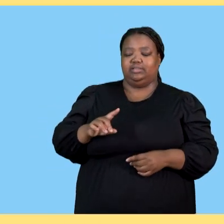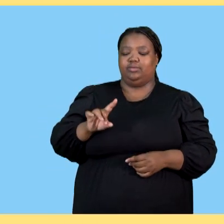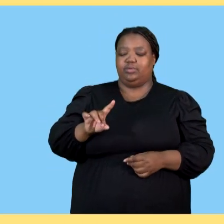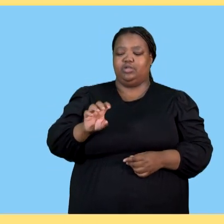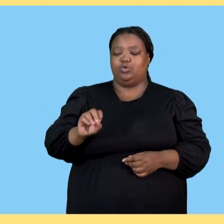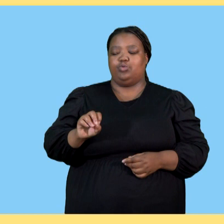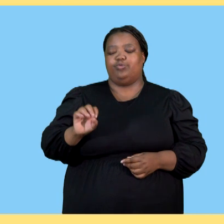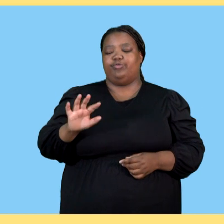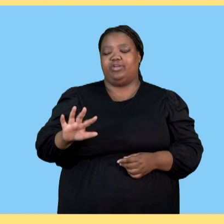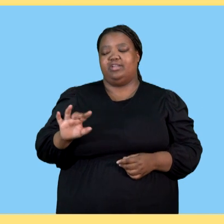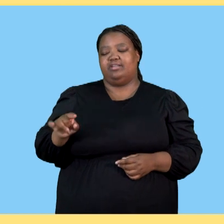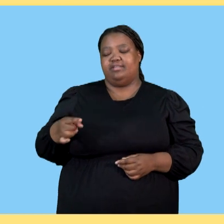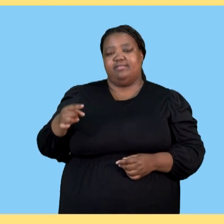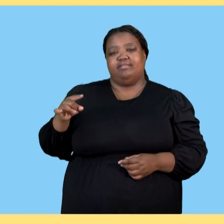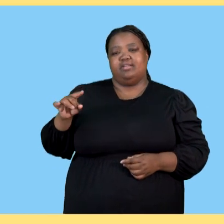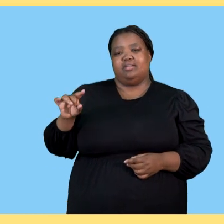105,000.